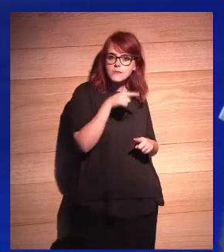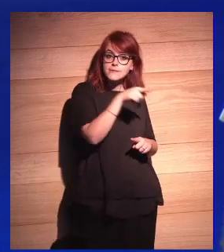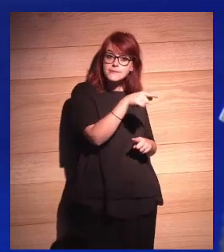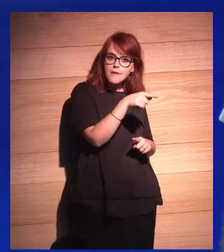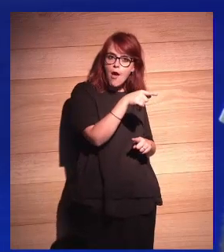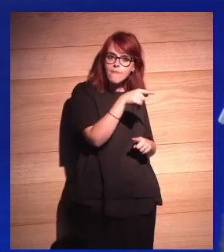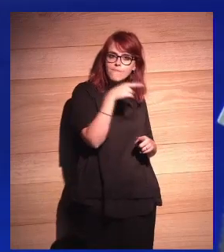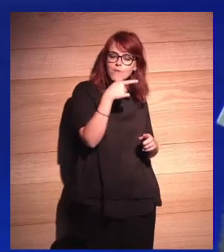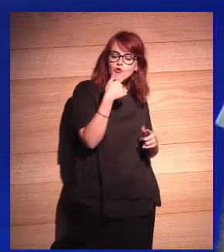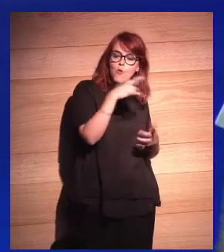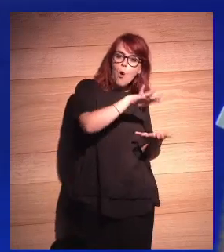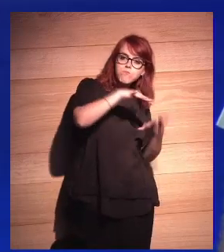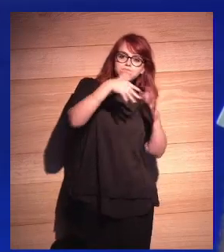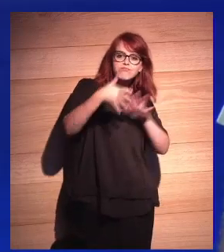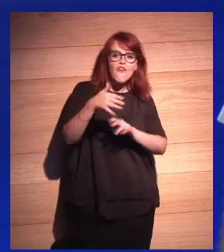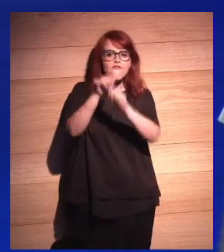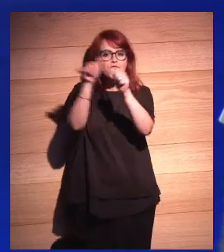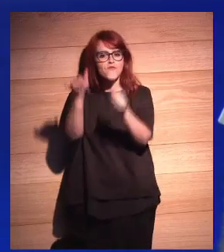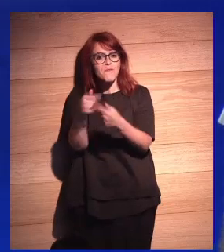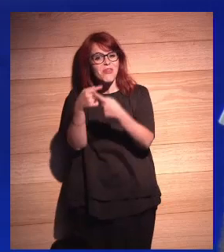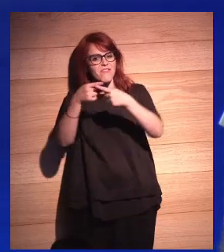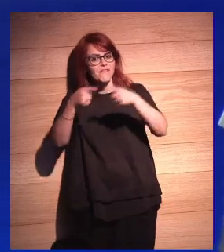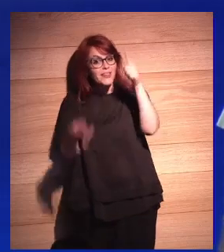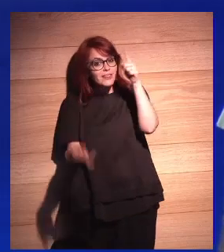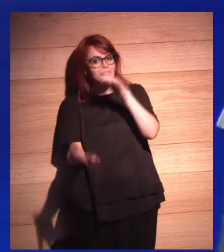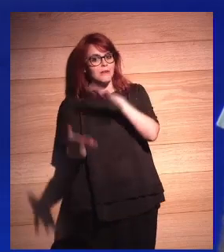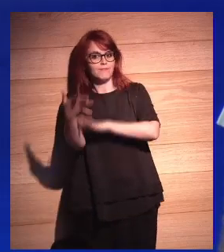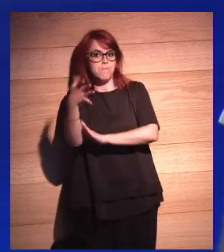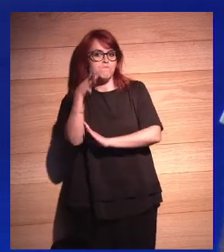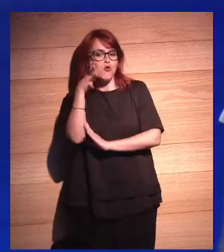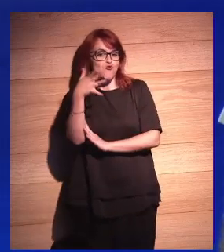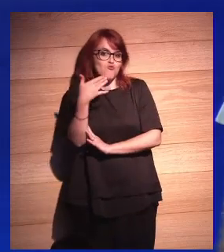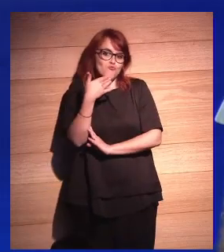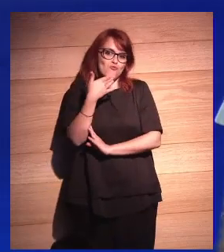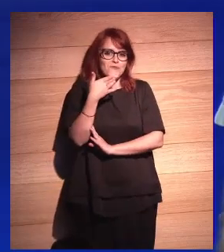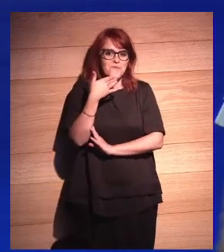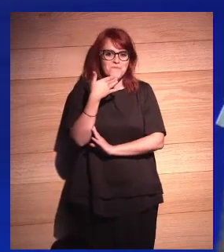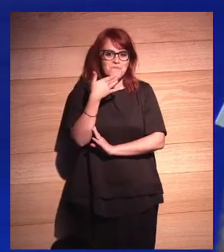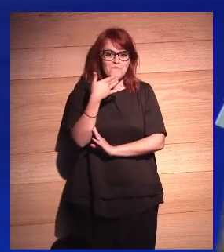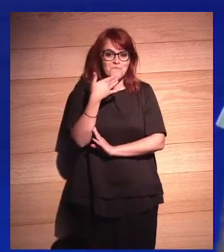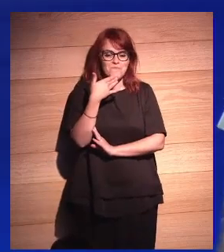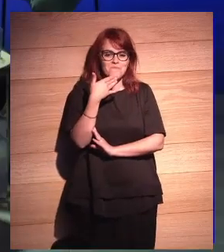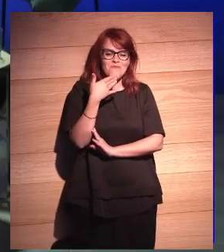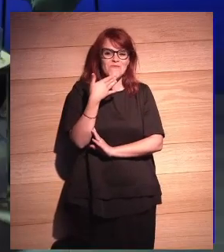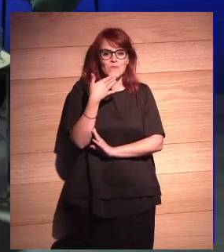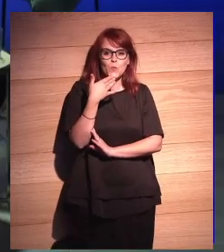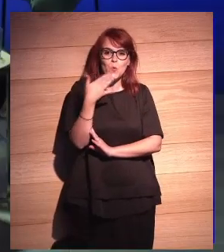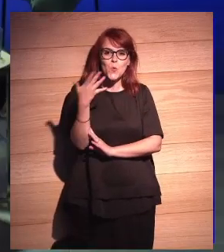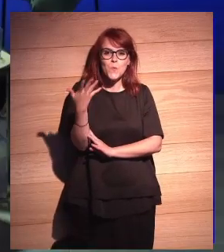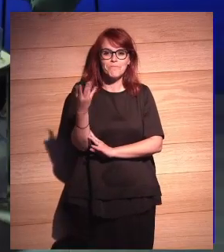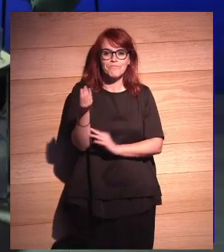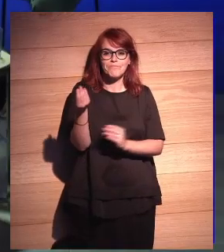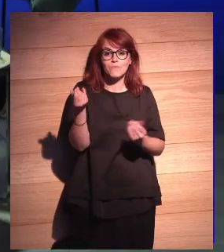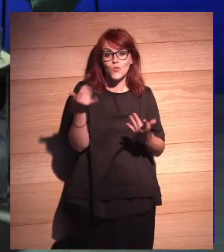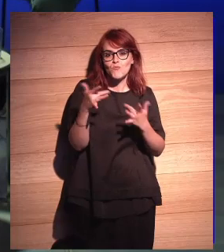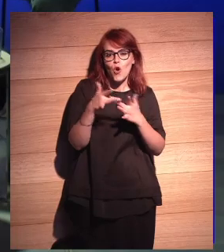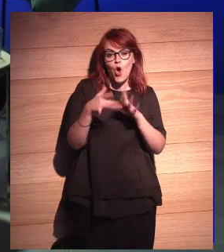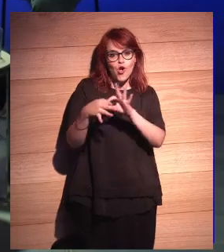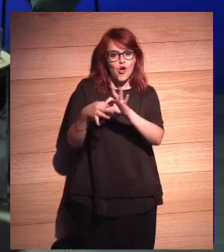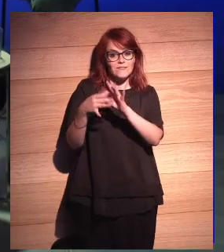and subvert the way they were used in order to create my own time